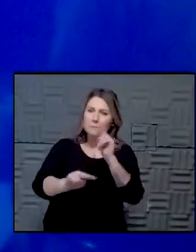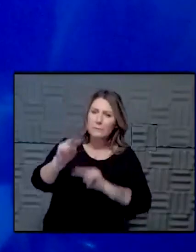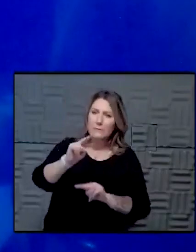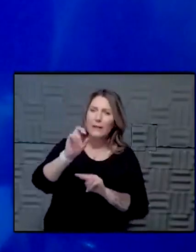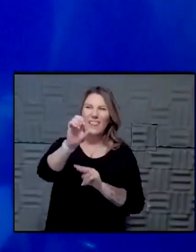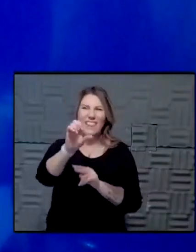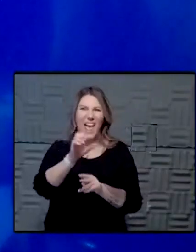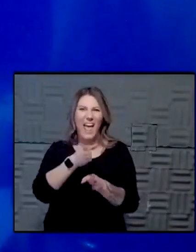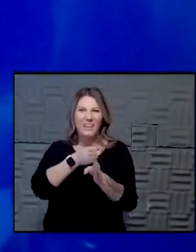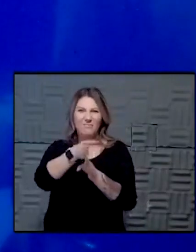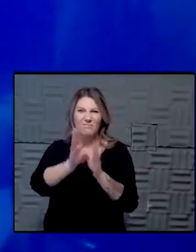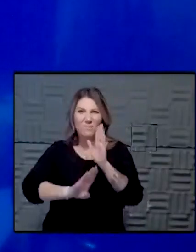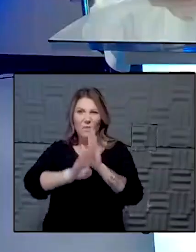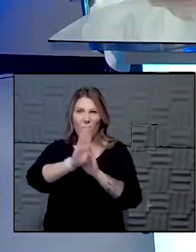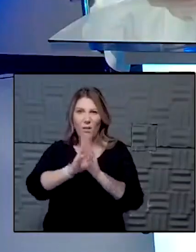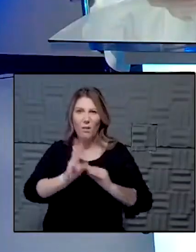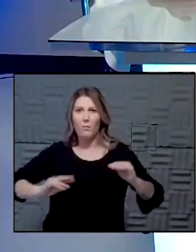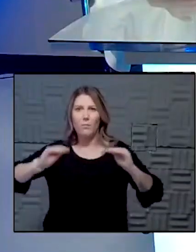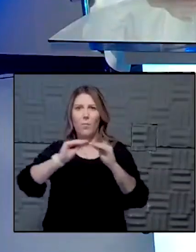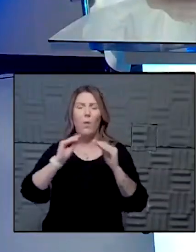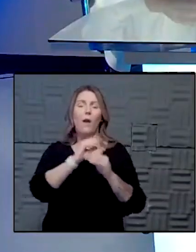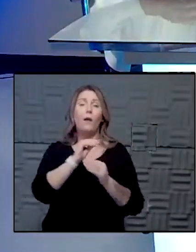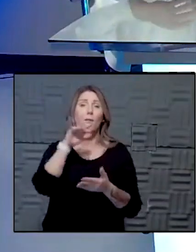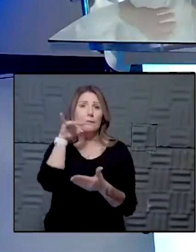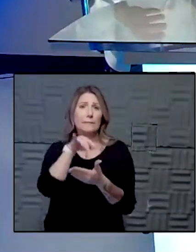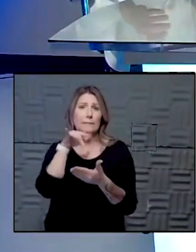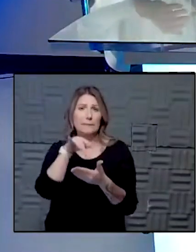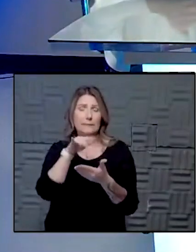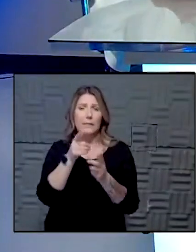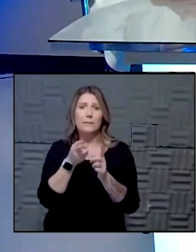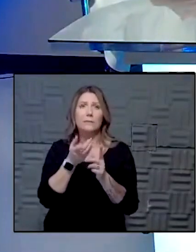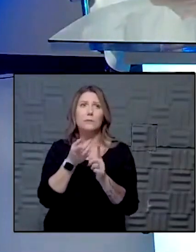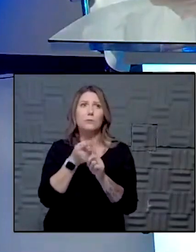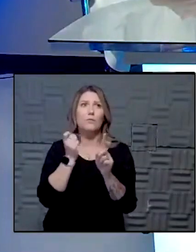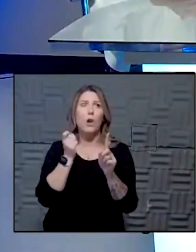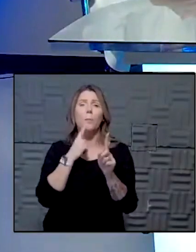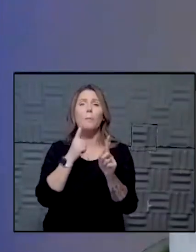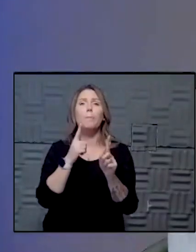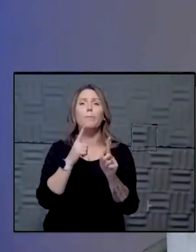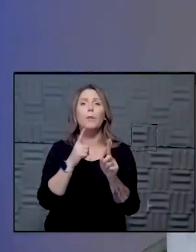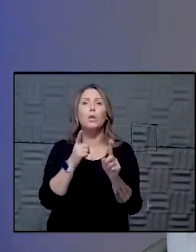field develop a little bit more. Yeah, and then the study is looking across